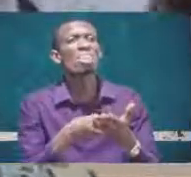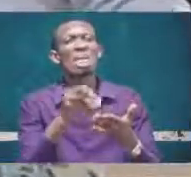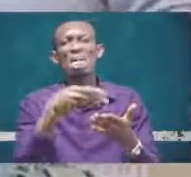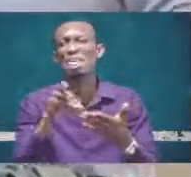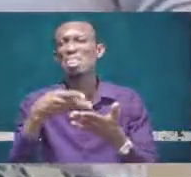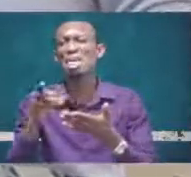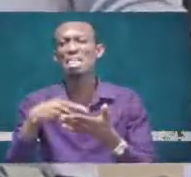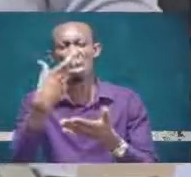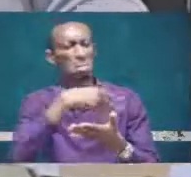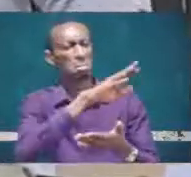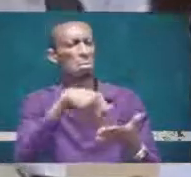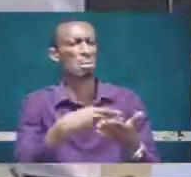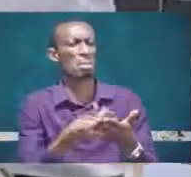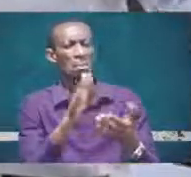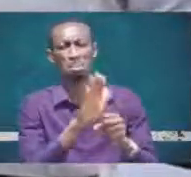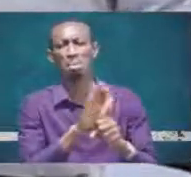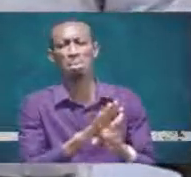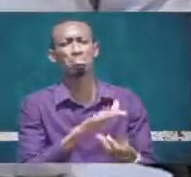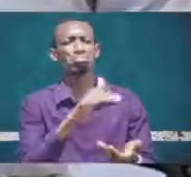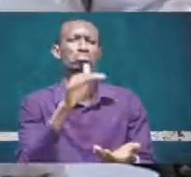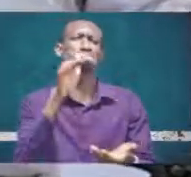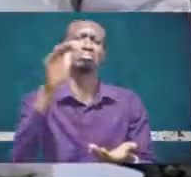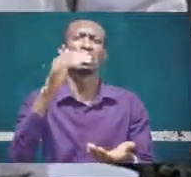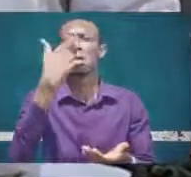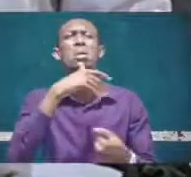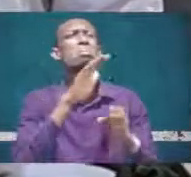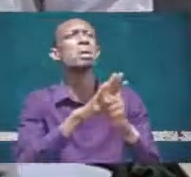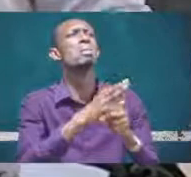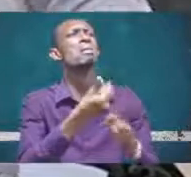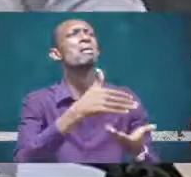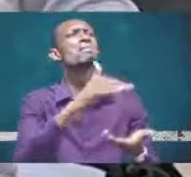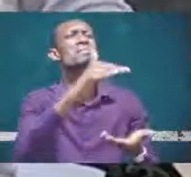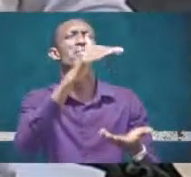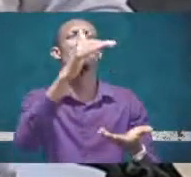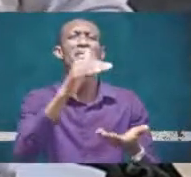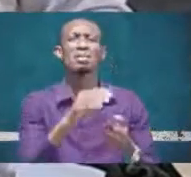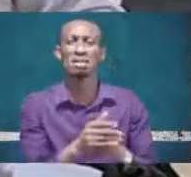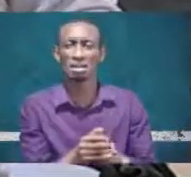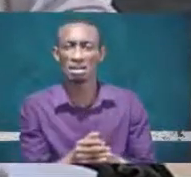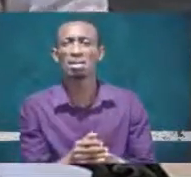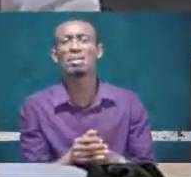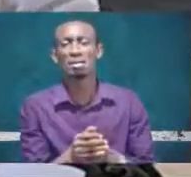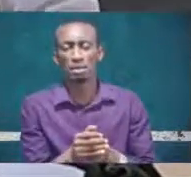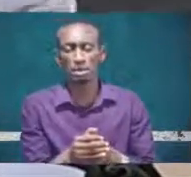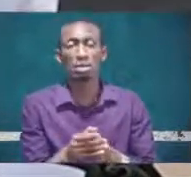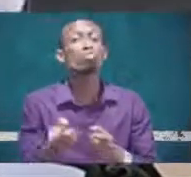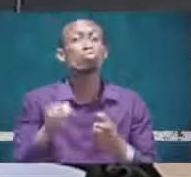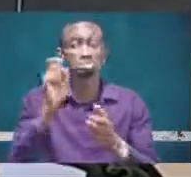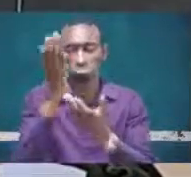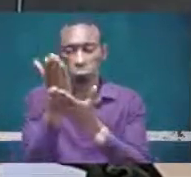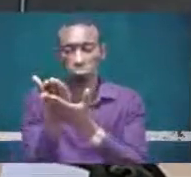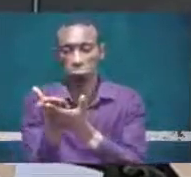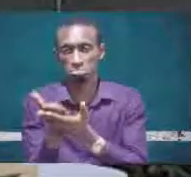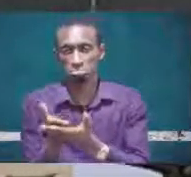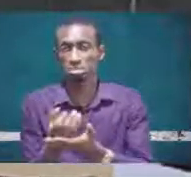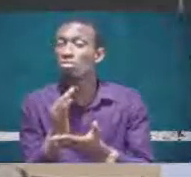of the public, majority of the people have money, they will demand there will be an increase in demand. And this will lead